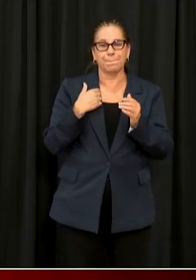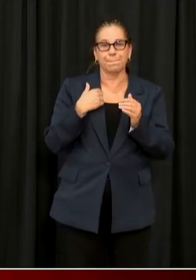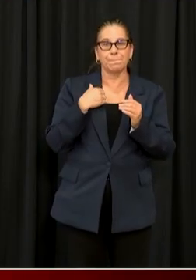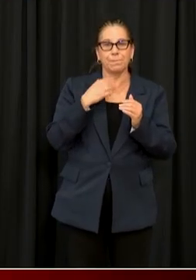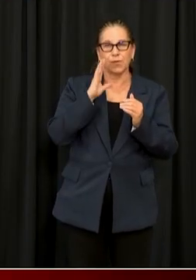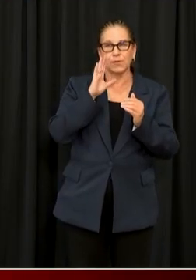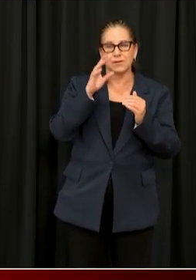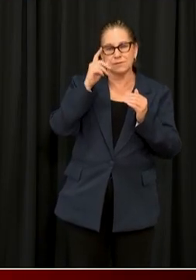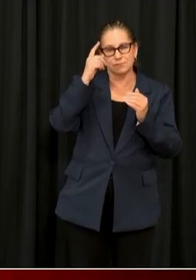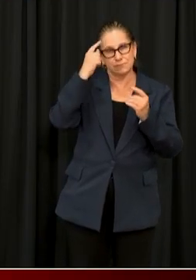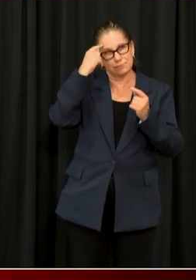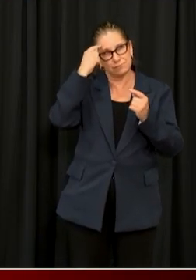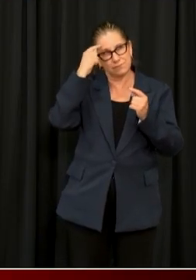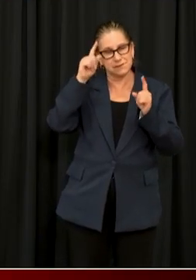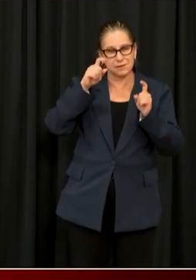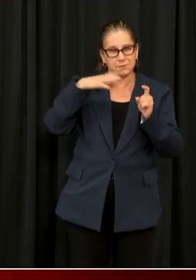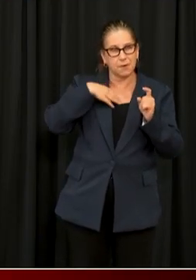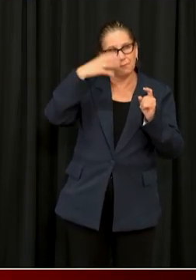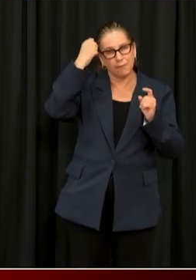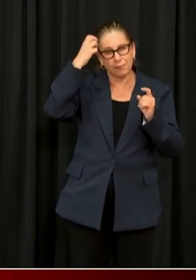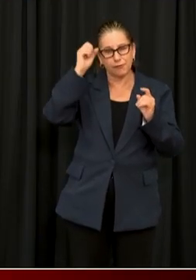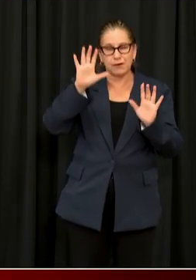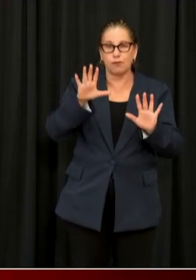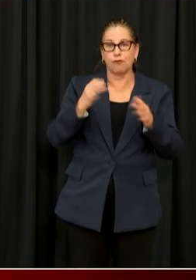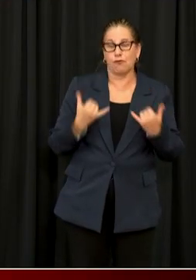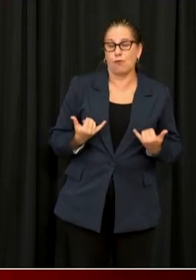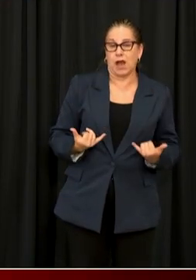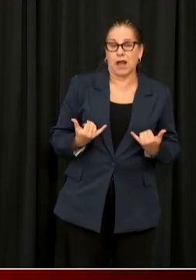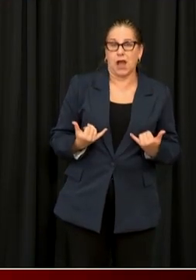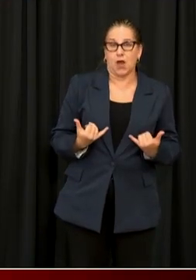right now there is a